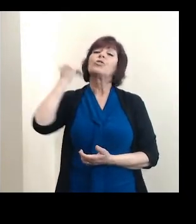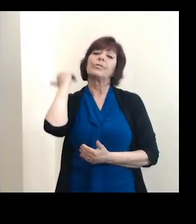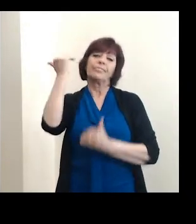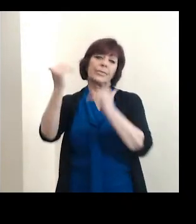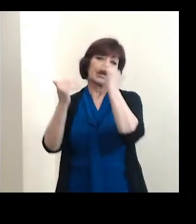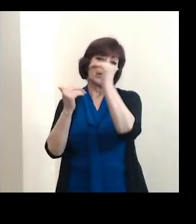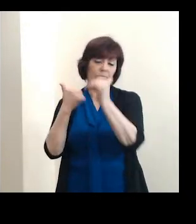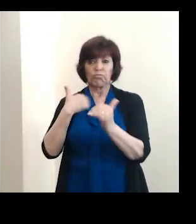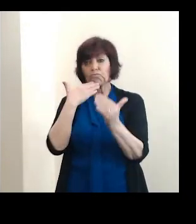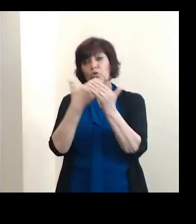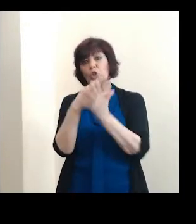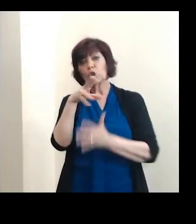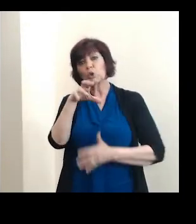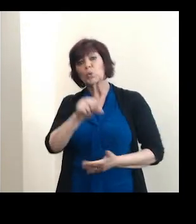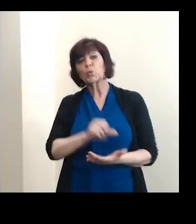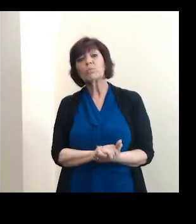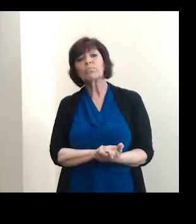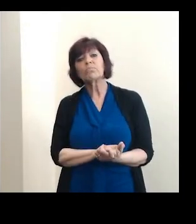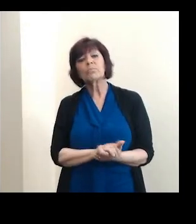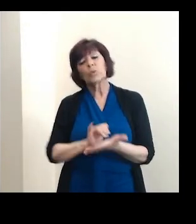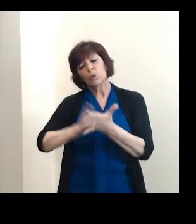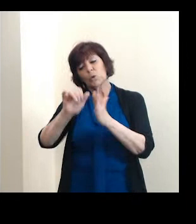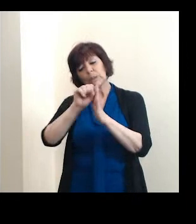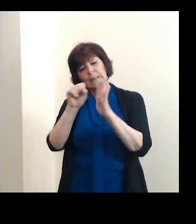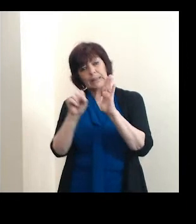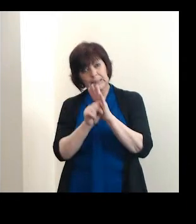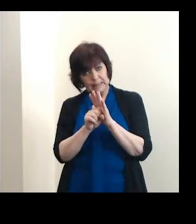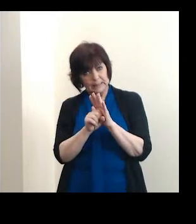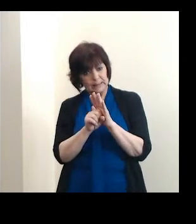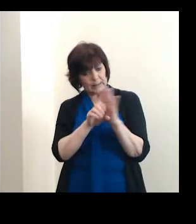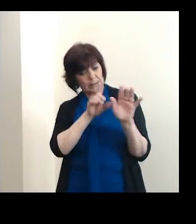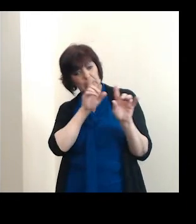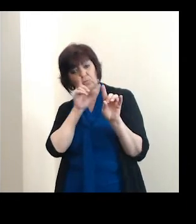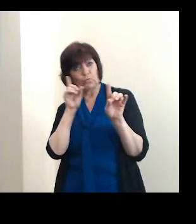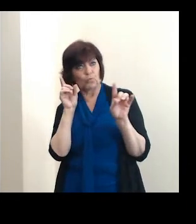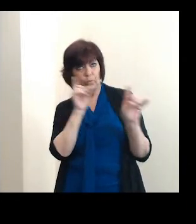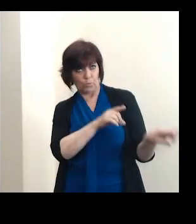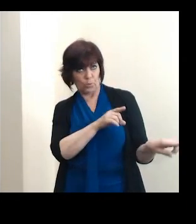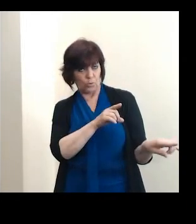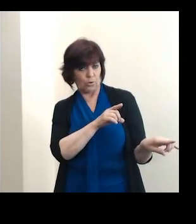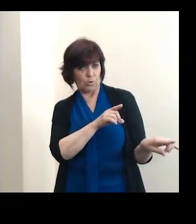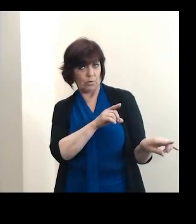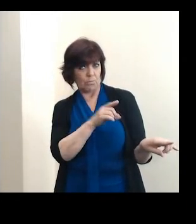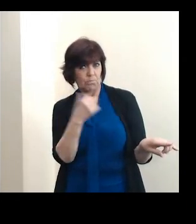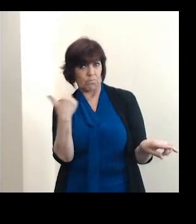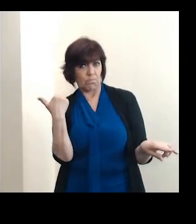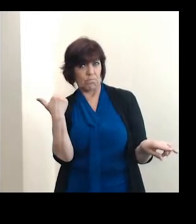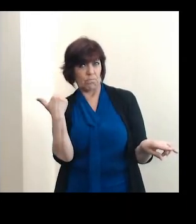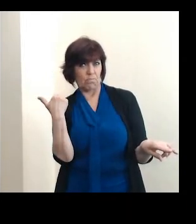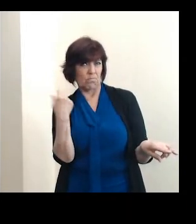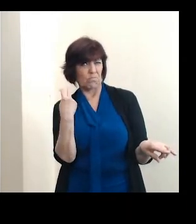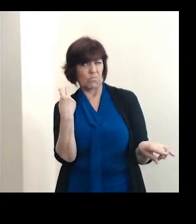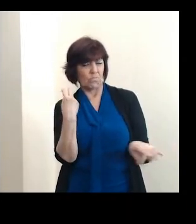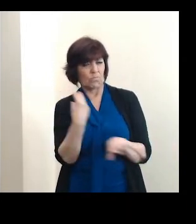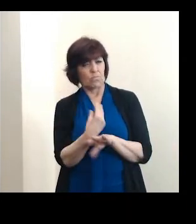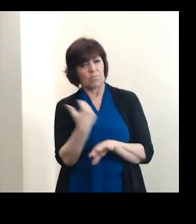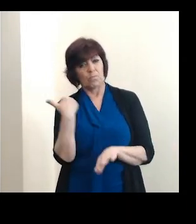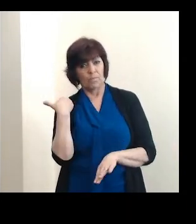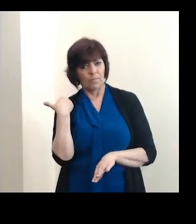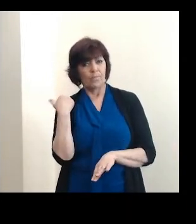we have some good news to report. New York State has reported to us as of 2 nights ago, I believe,